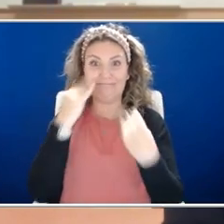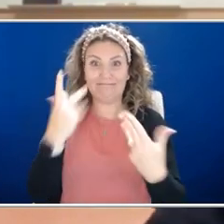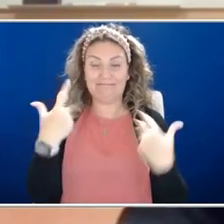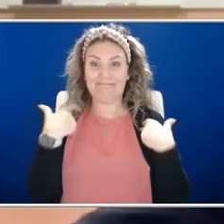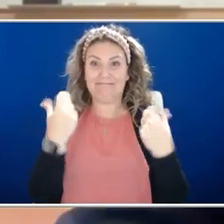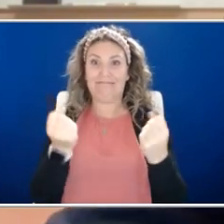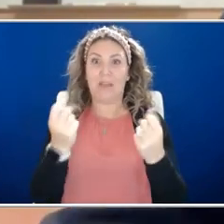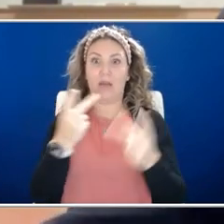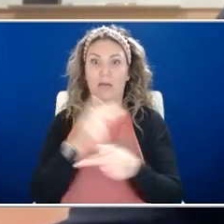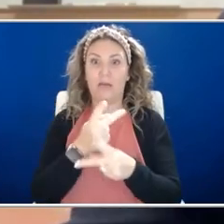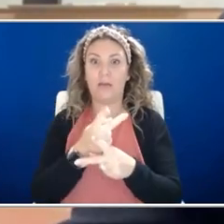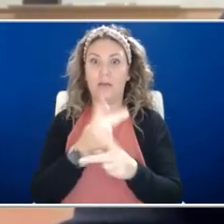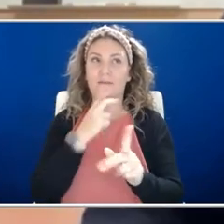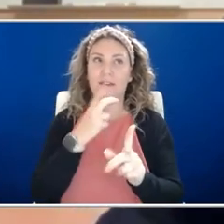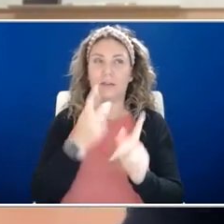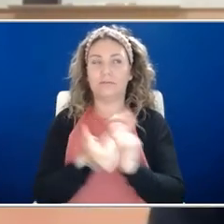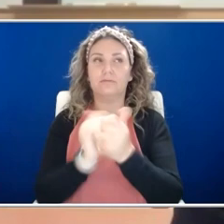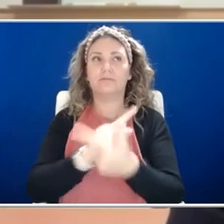that into some of the useful,